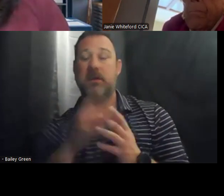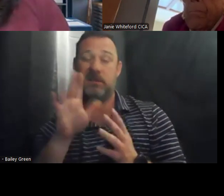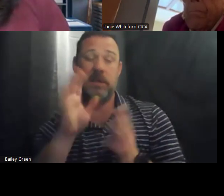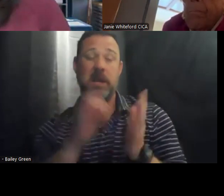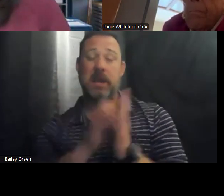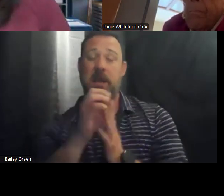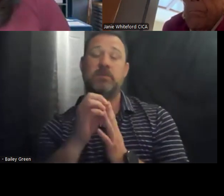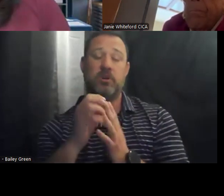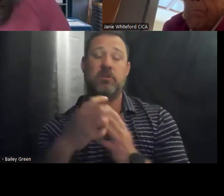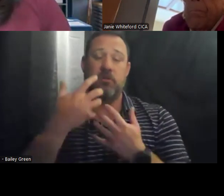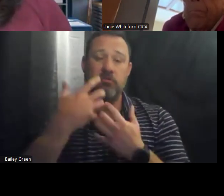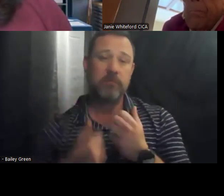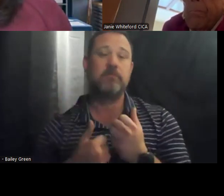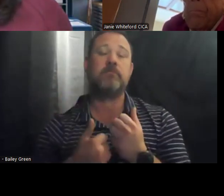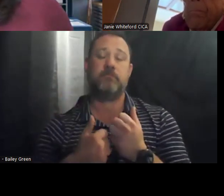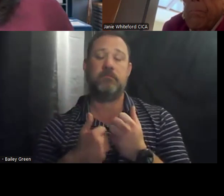is essentially